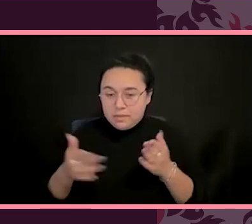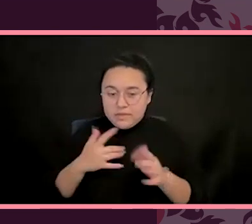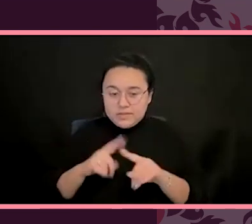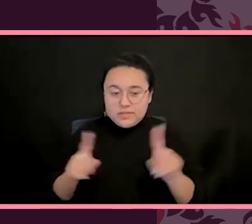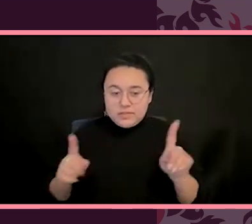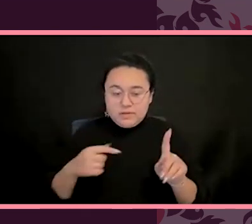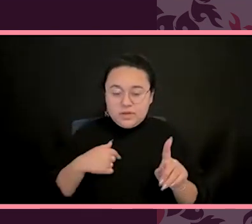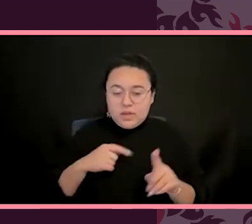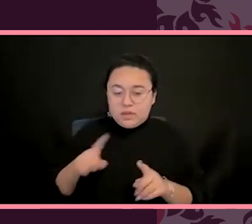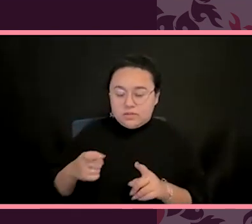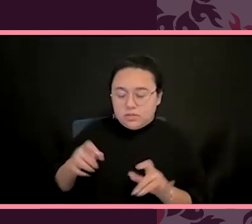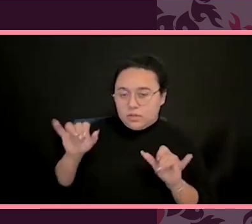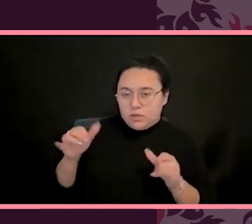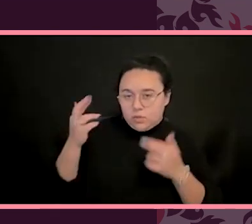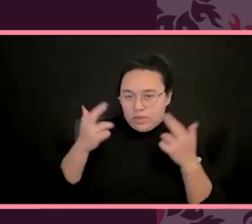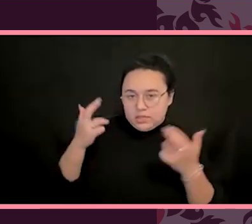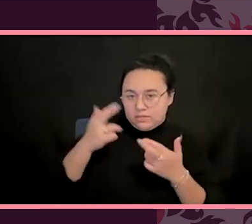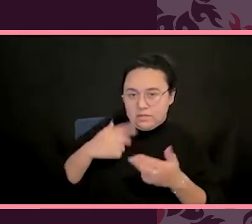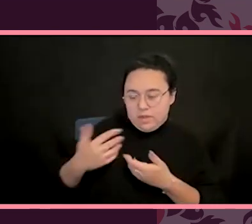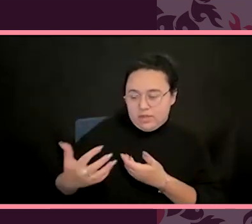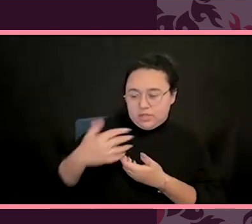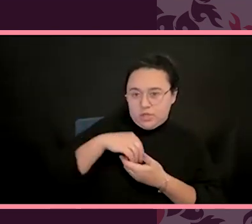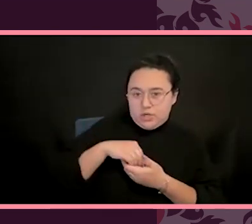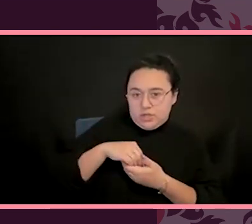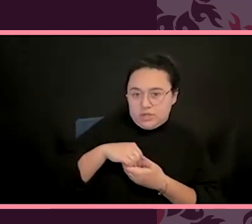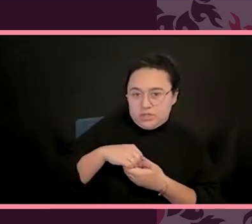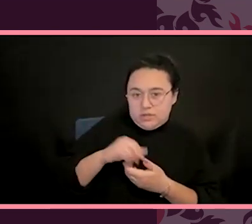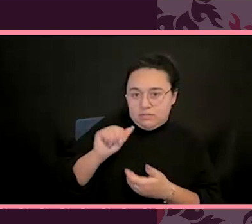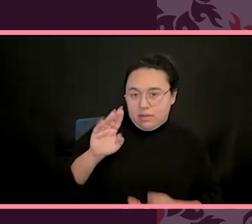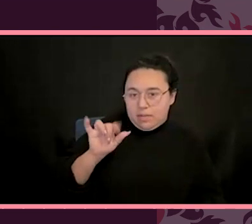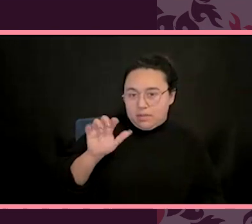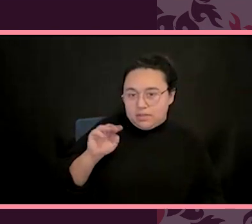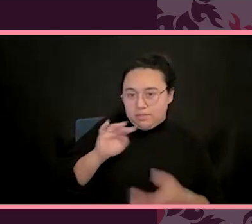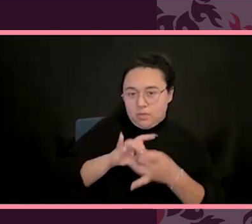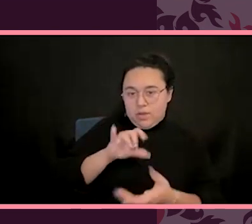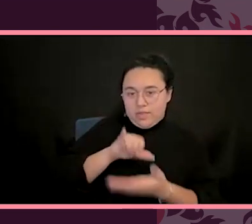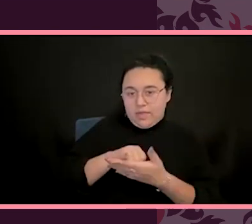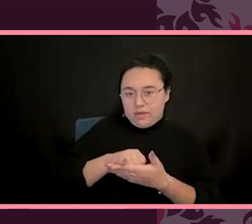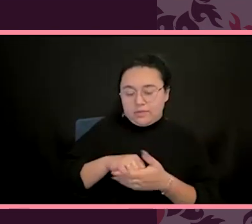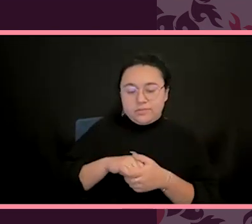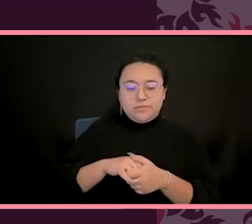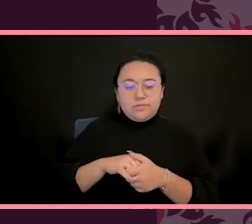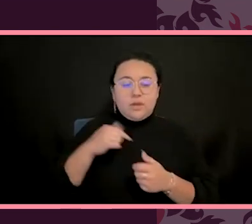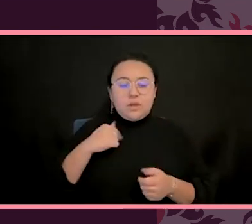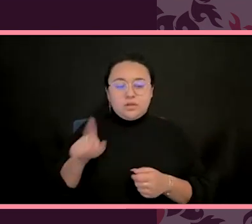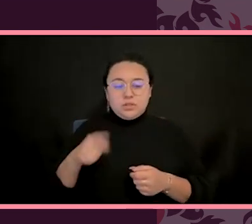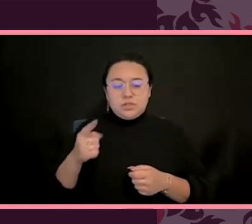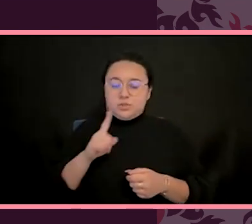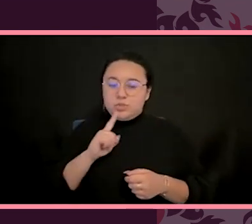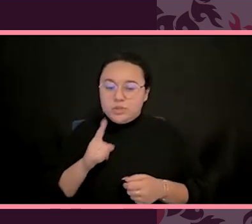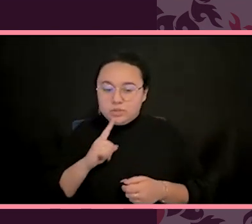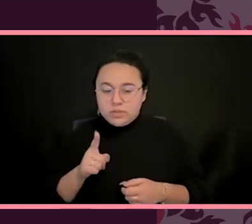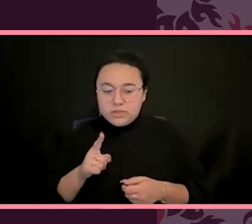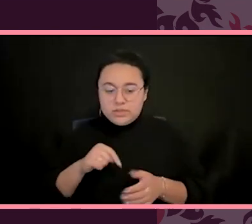I'm just sort of tracking that in my own sort of internalized ableism around that. And I'm just like